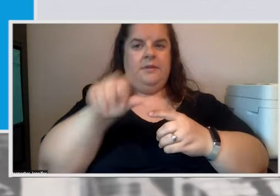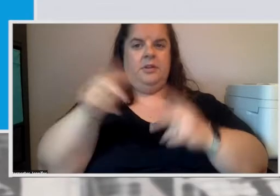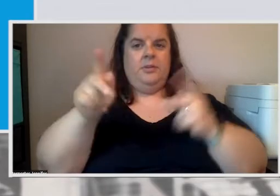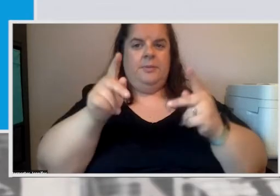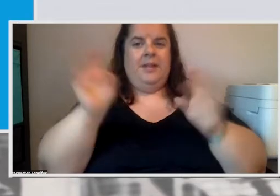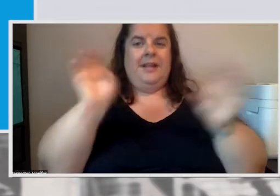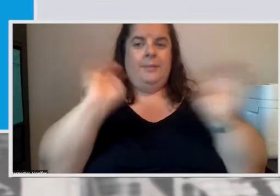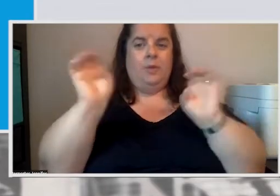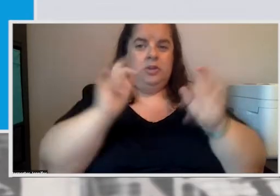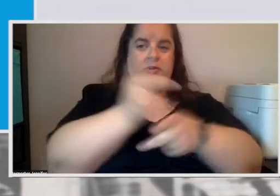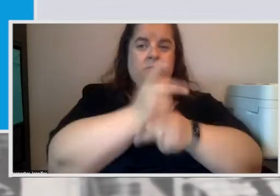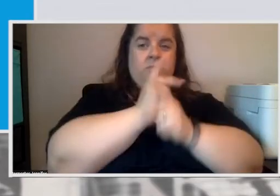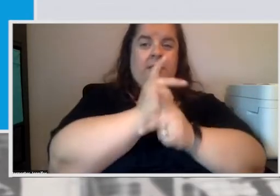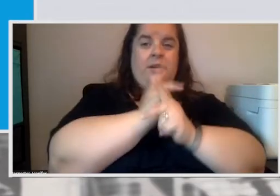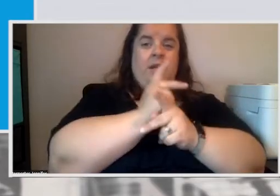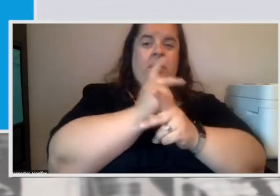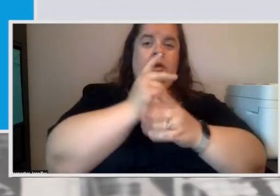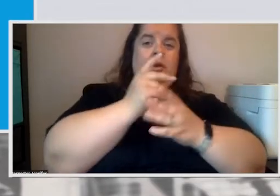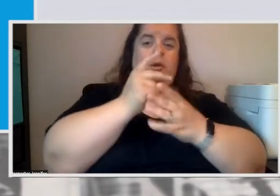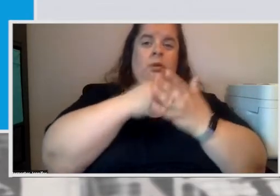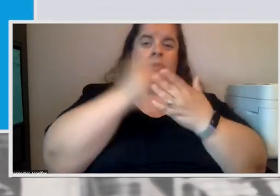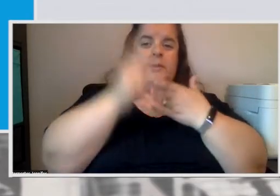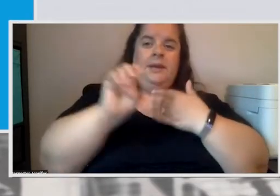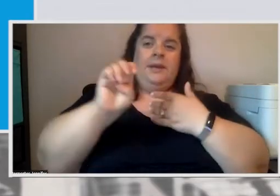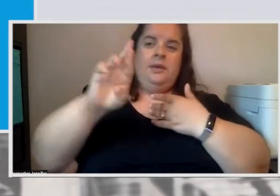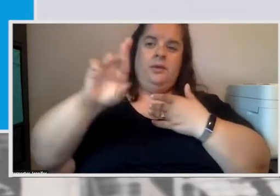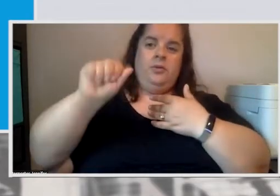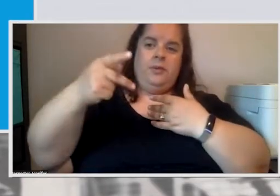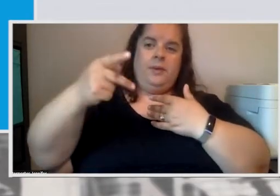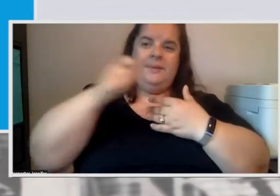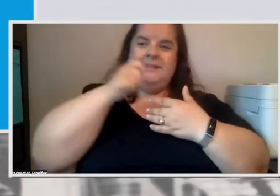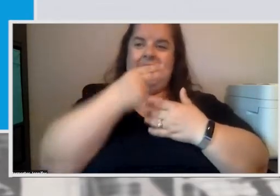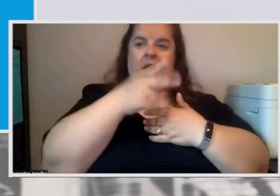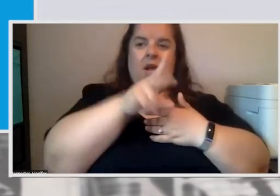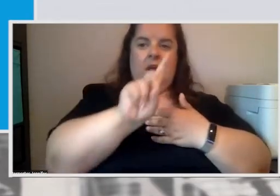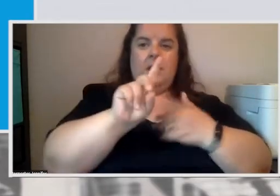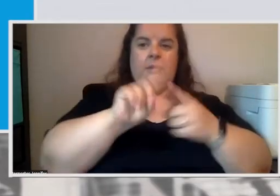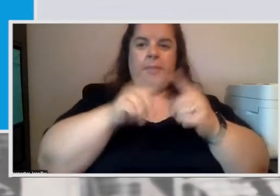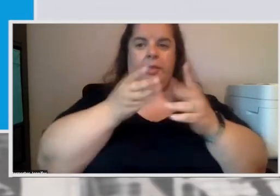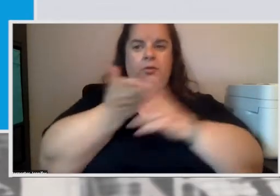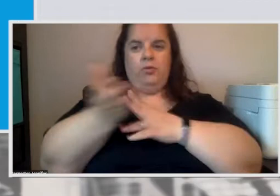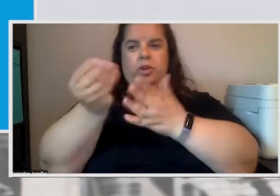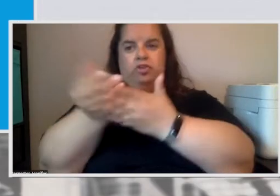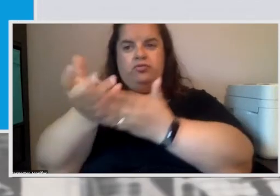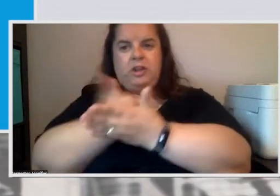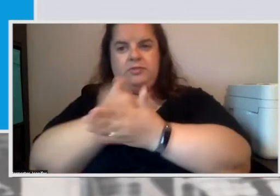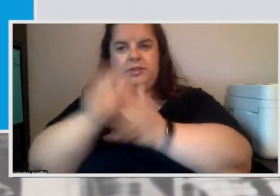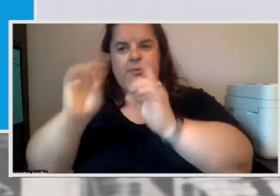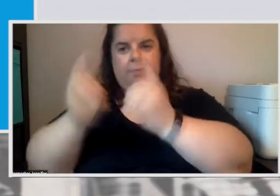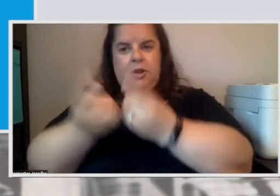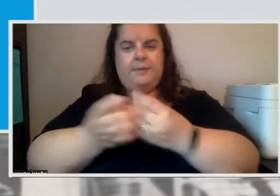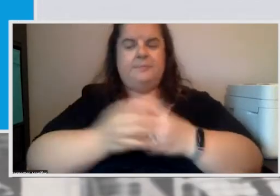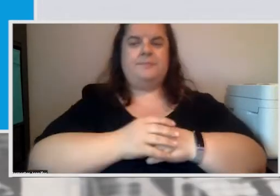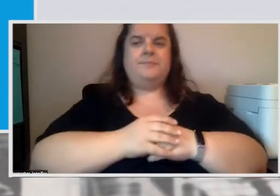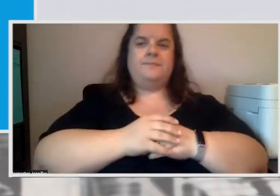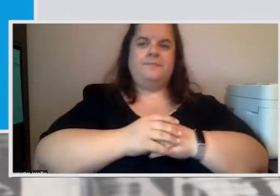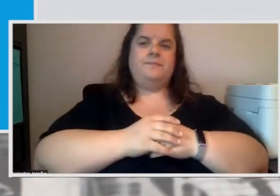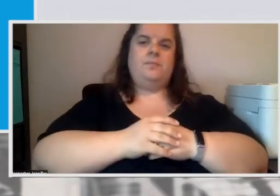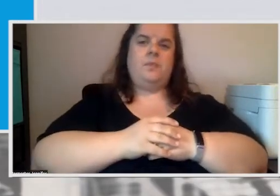Assistance Program, or ERAP. And this is actually not a HUD program. This is through the Treasury Department. And it was